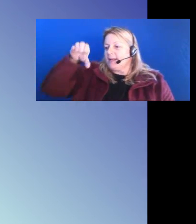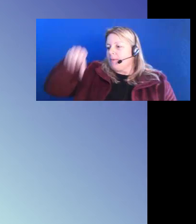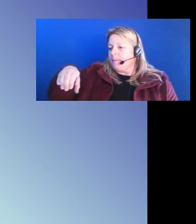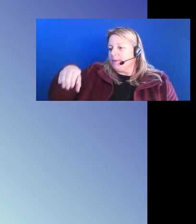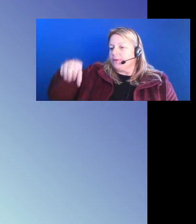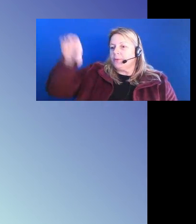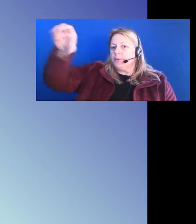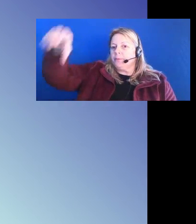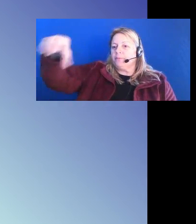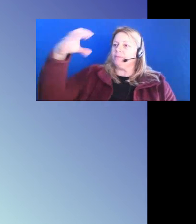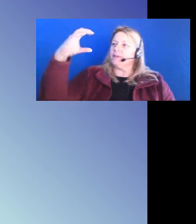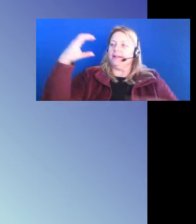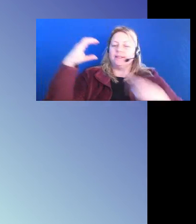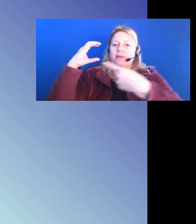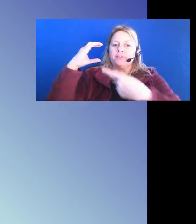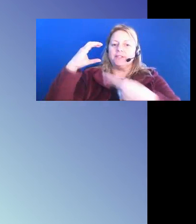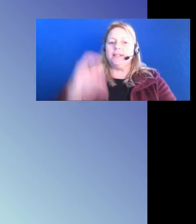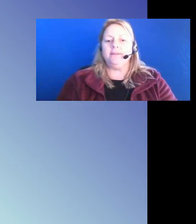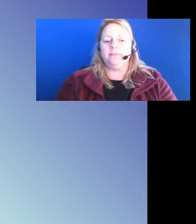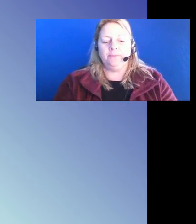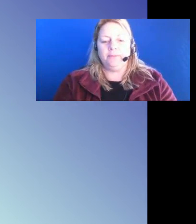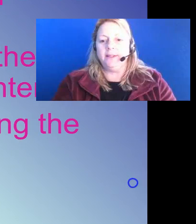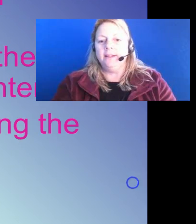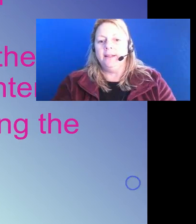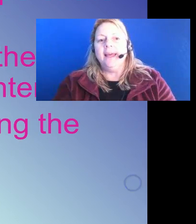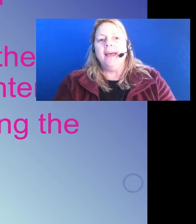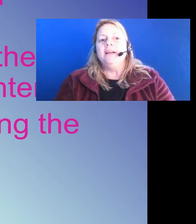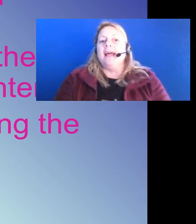and set them up in your room. Classifier C.